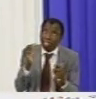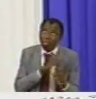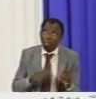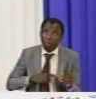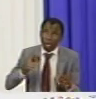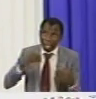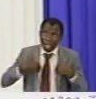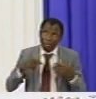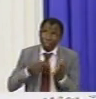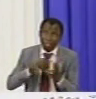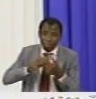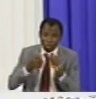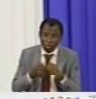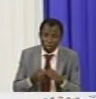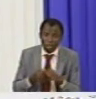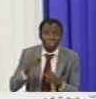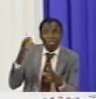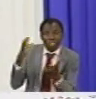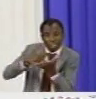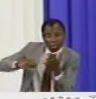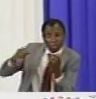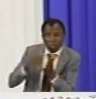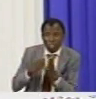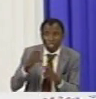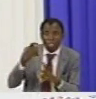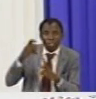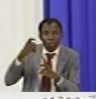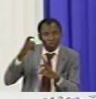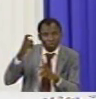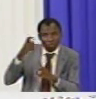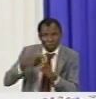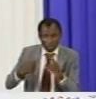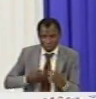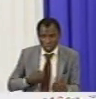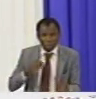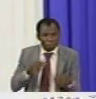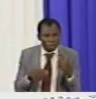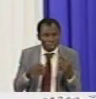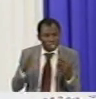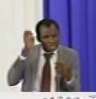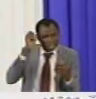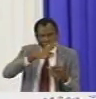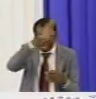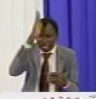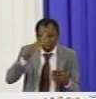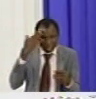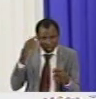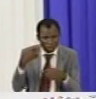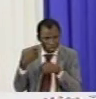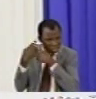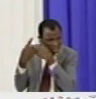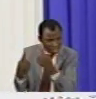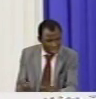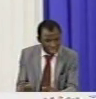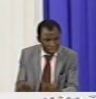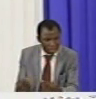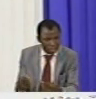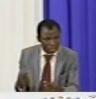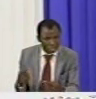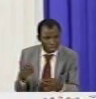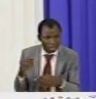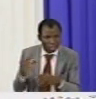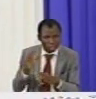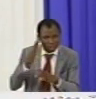me. And I didn't know when it was gone. And then since that time up till now, it